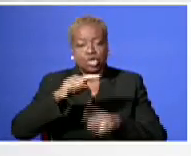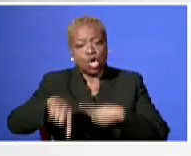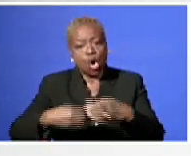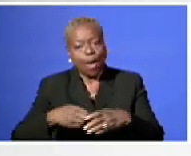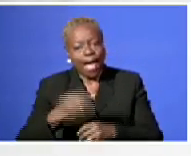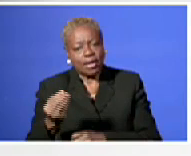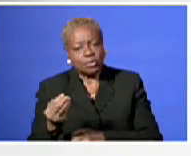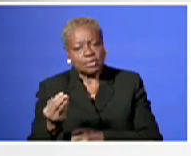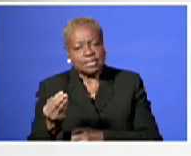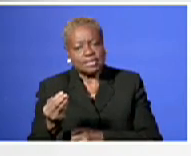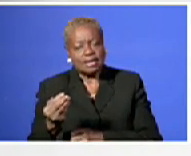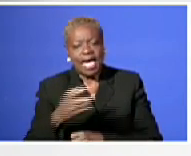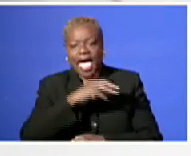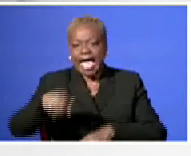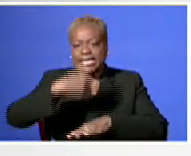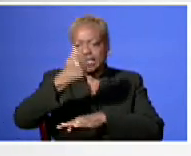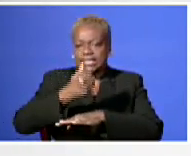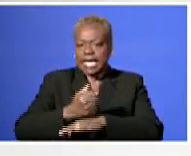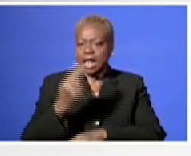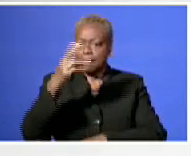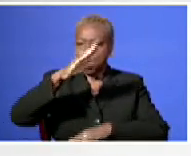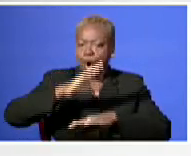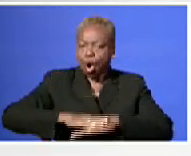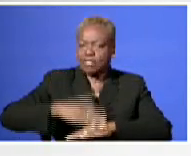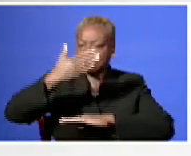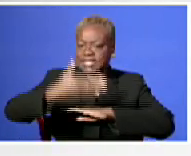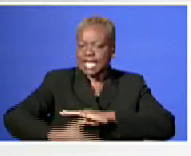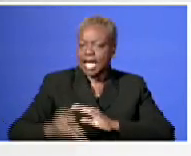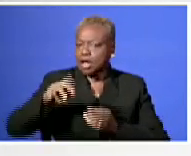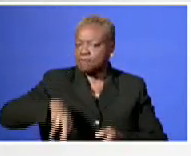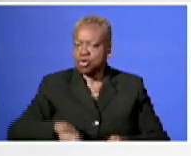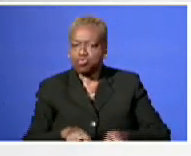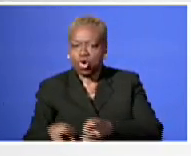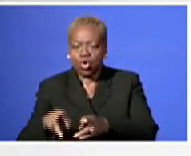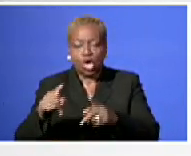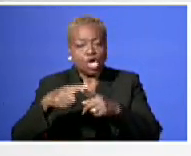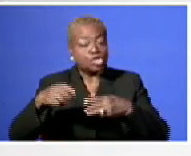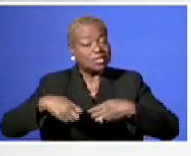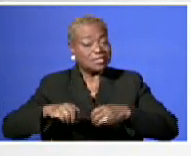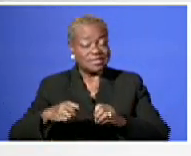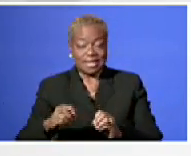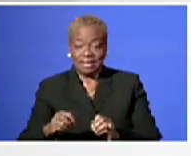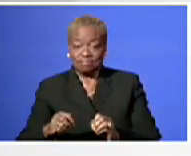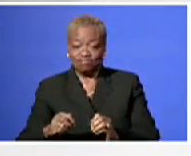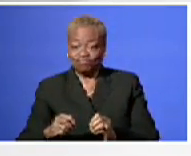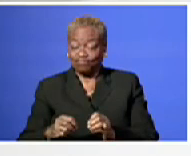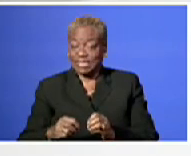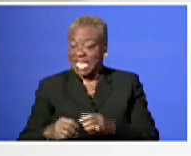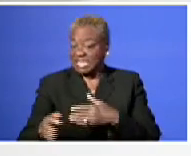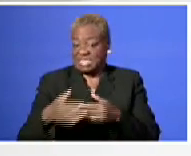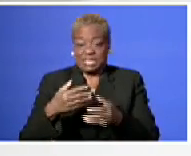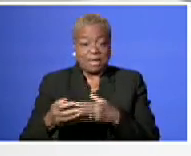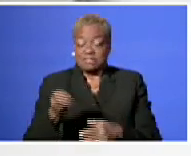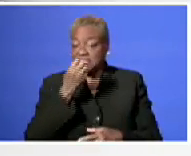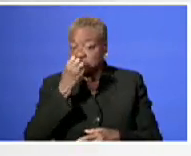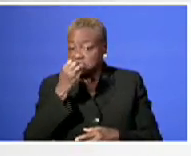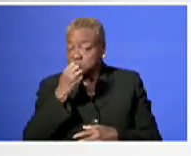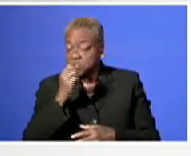out and set up on the side of the road to sell, whether that is the mobile food